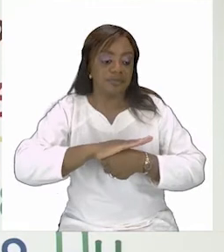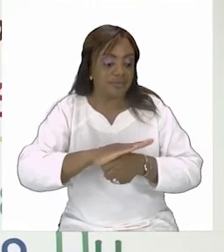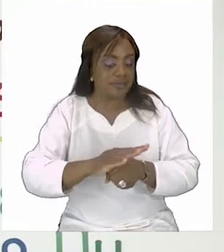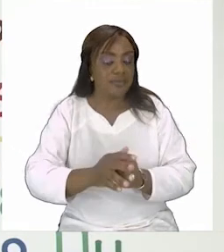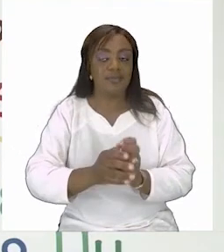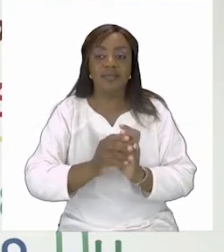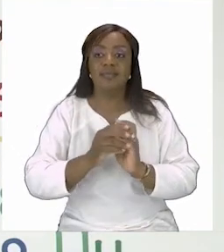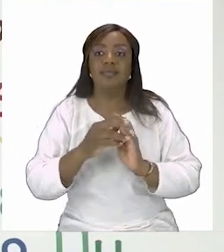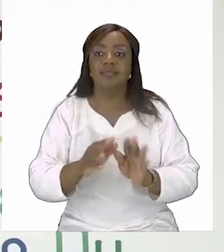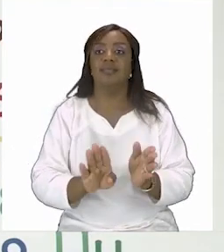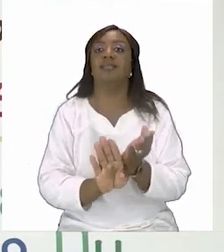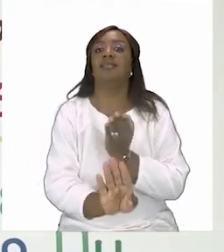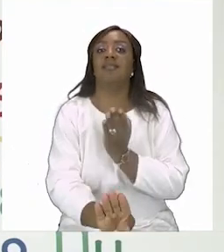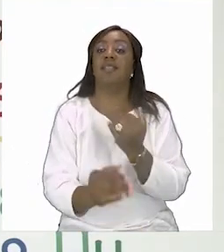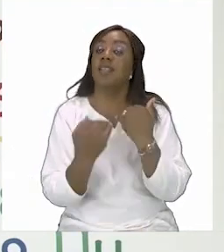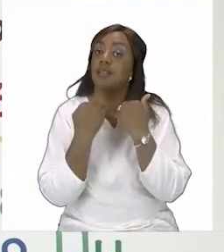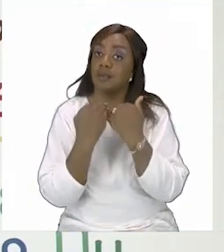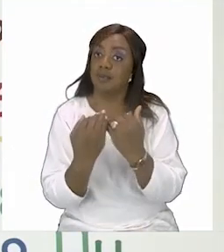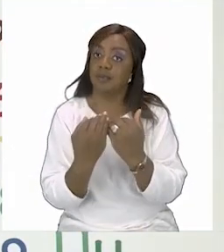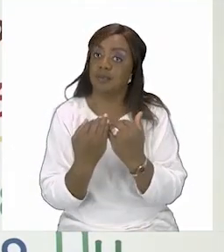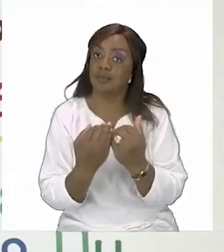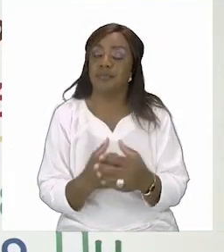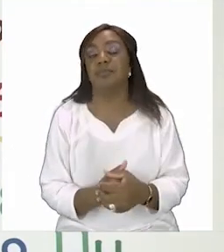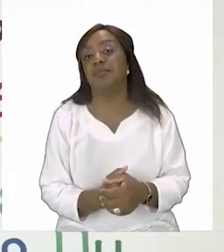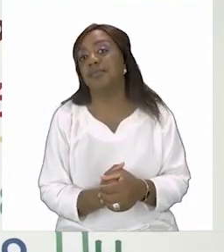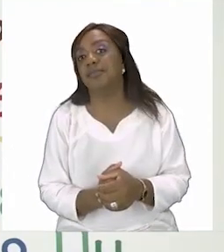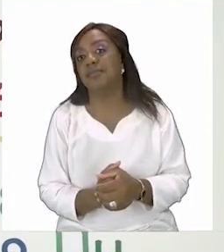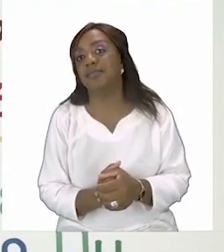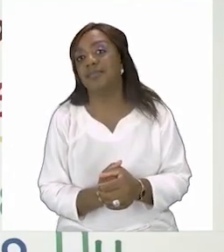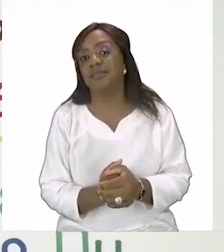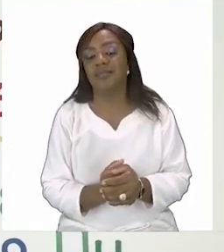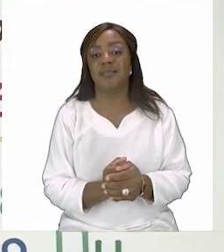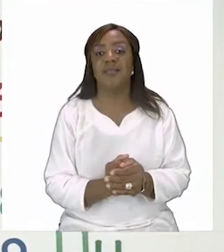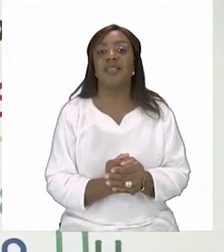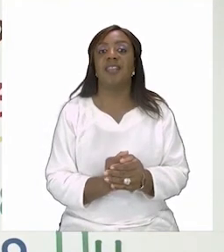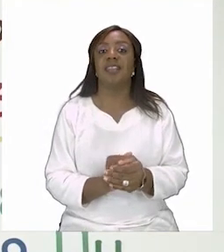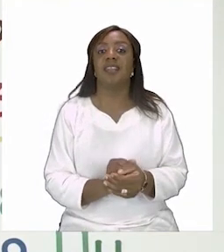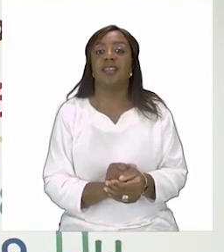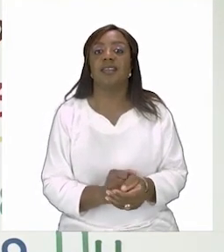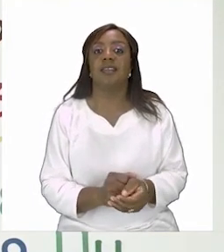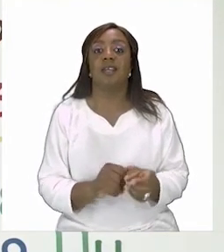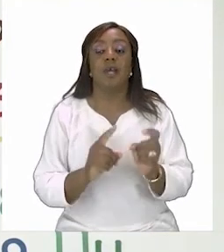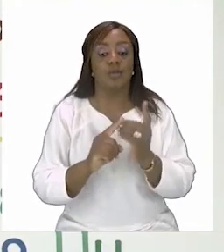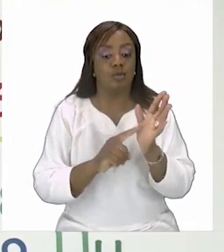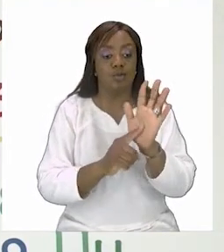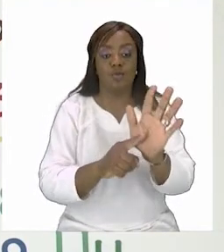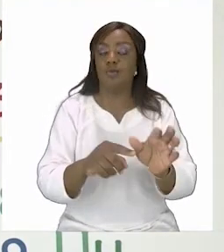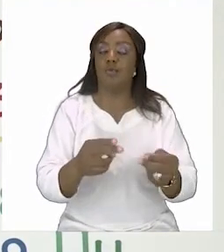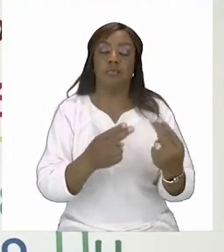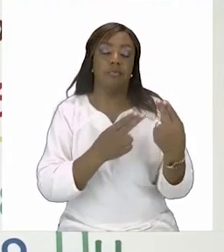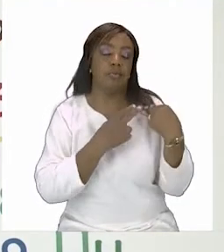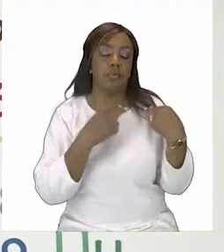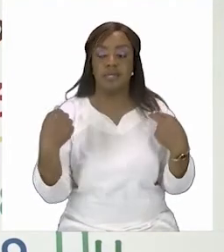Remember, it's very important for us to sanitize so that we can stay safe and show how responsible